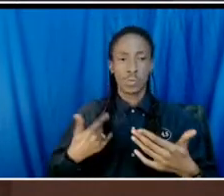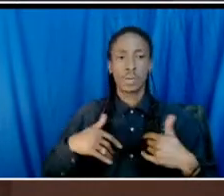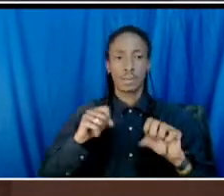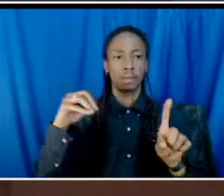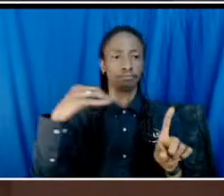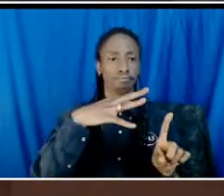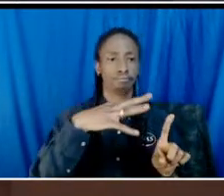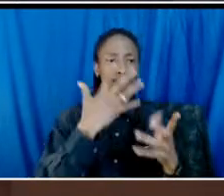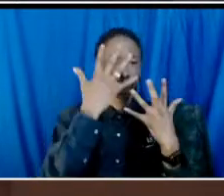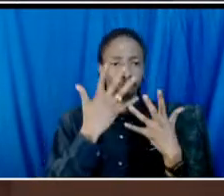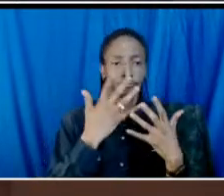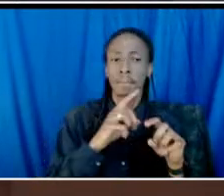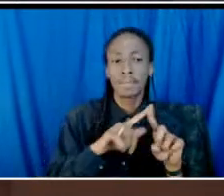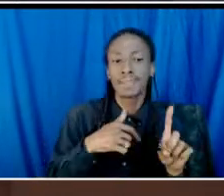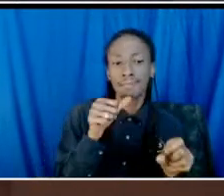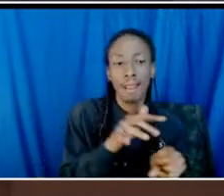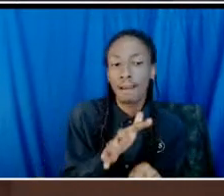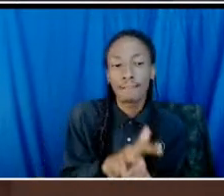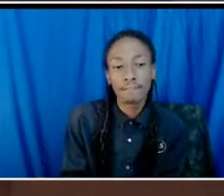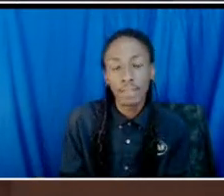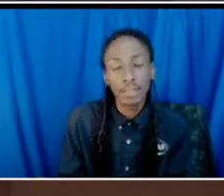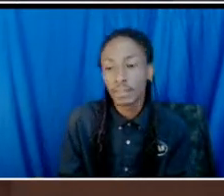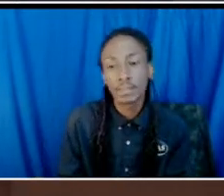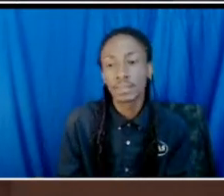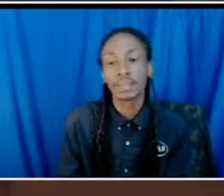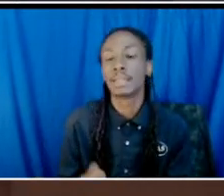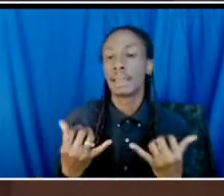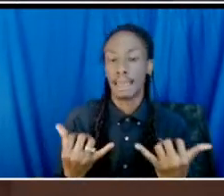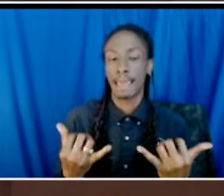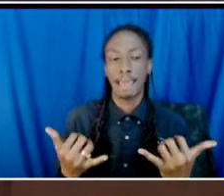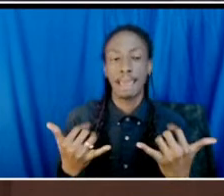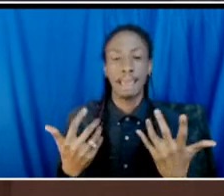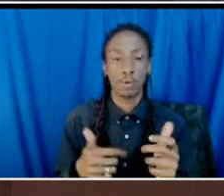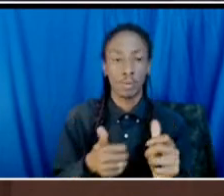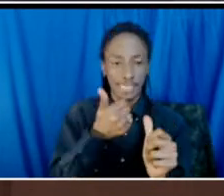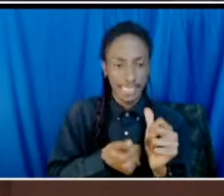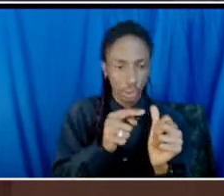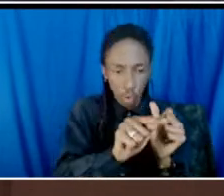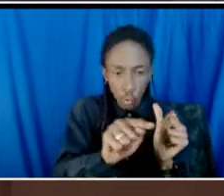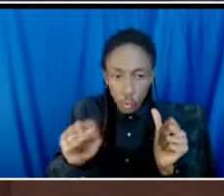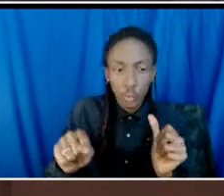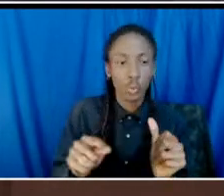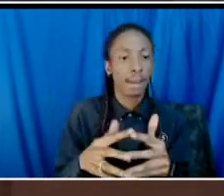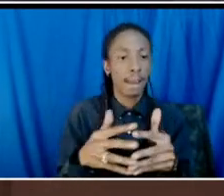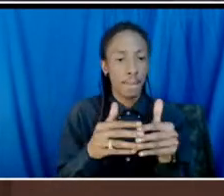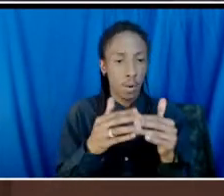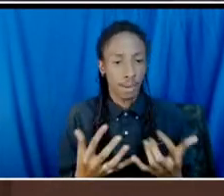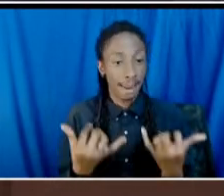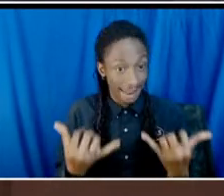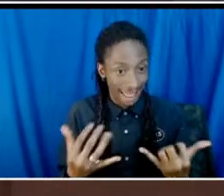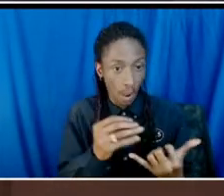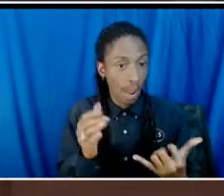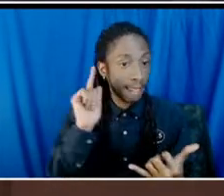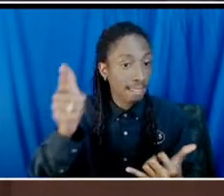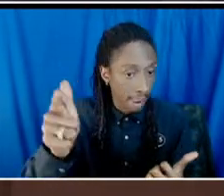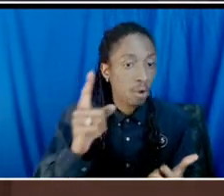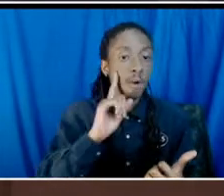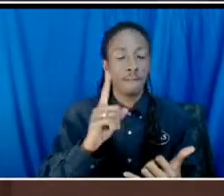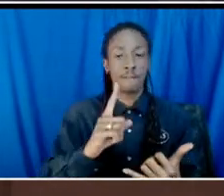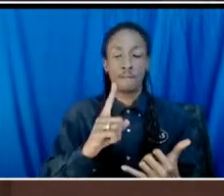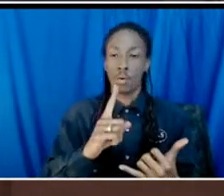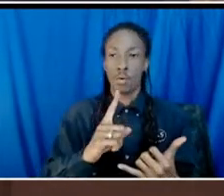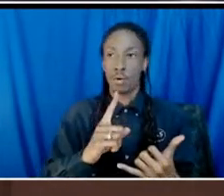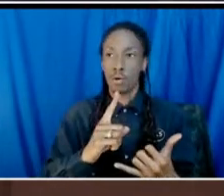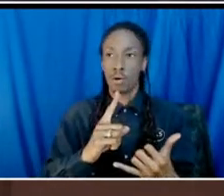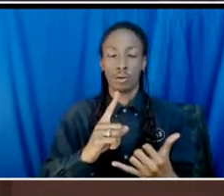that is not enough. It's now up to every American, now and in the future, to stand for truth,